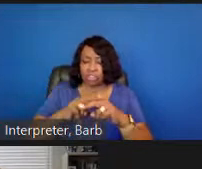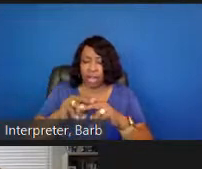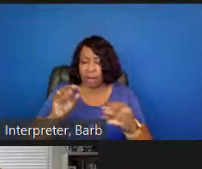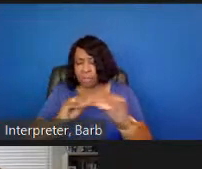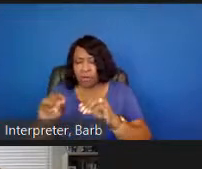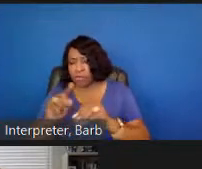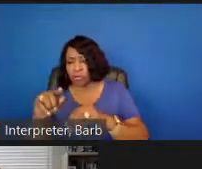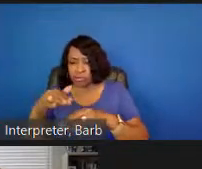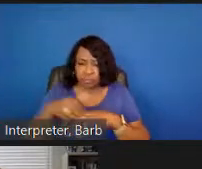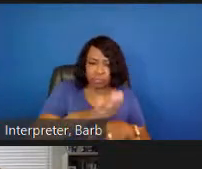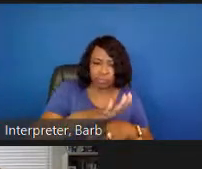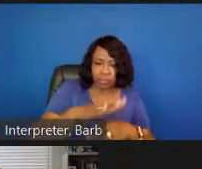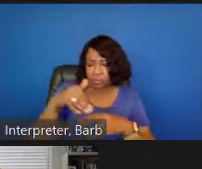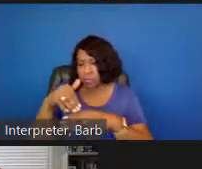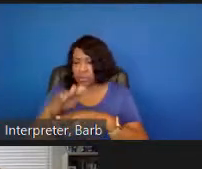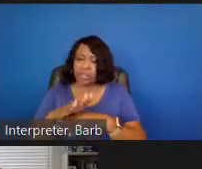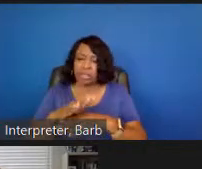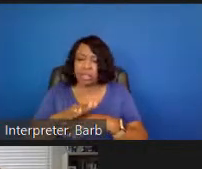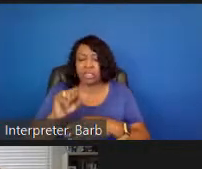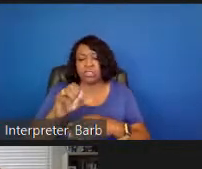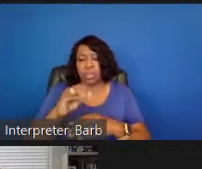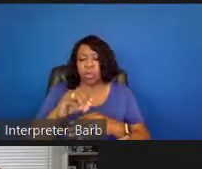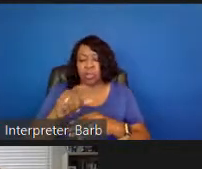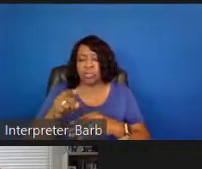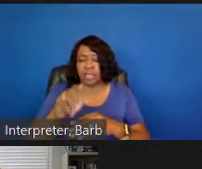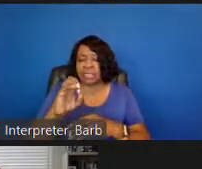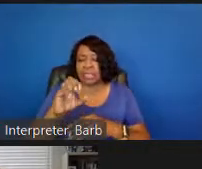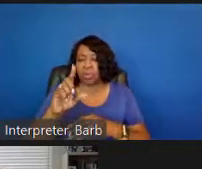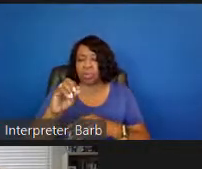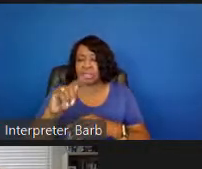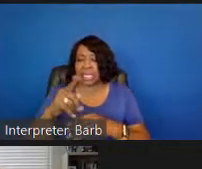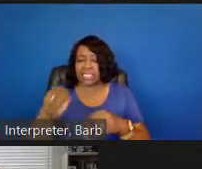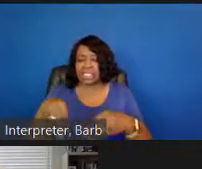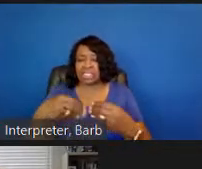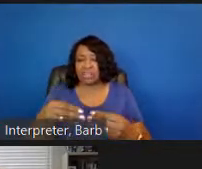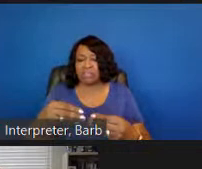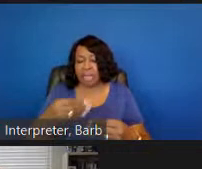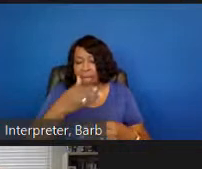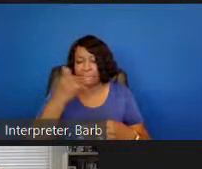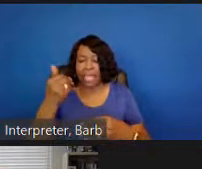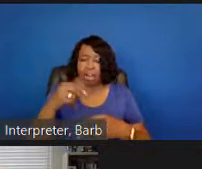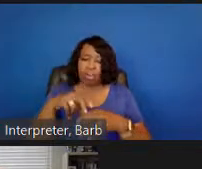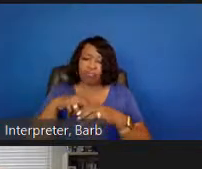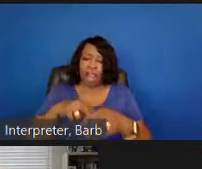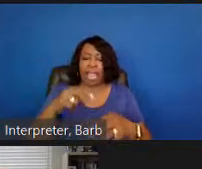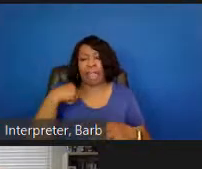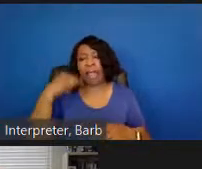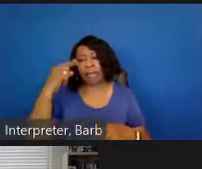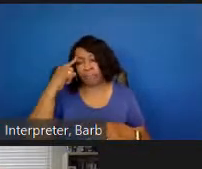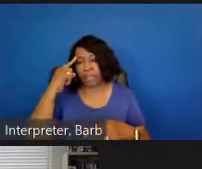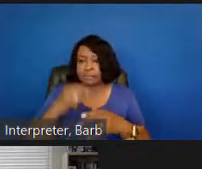and forth. That's the additional cloth kind of gives you a little bit better ride, I think.